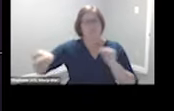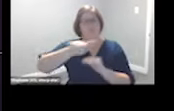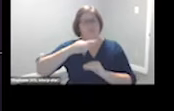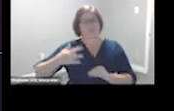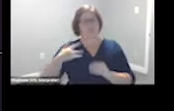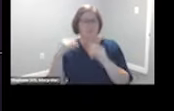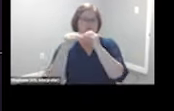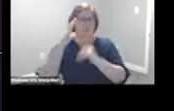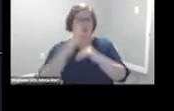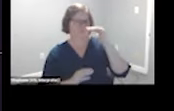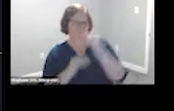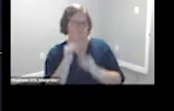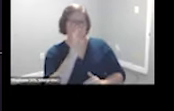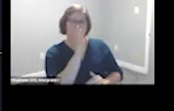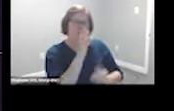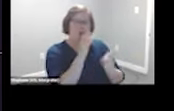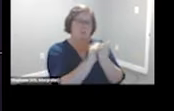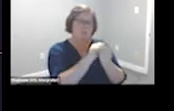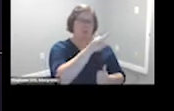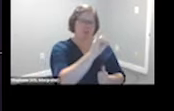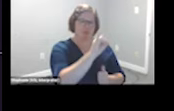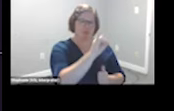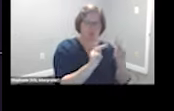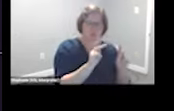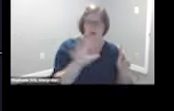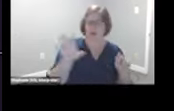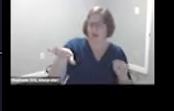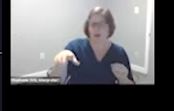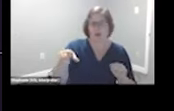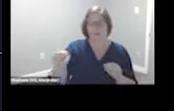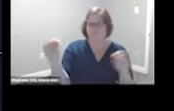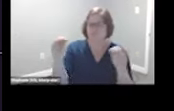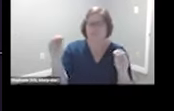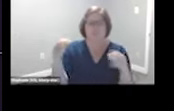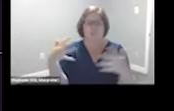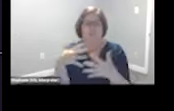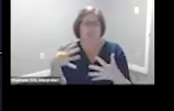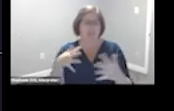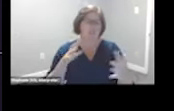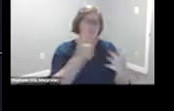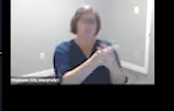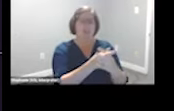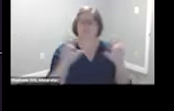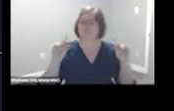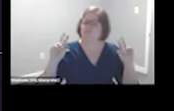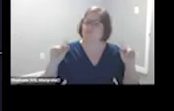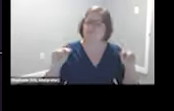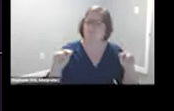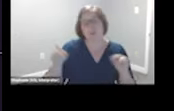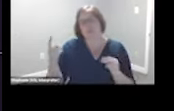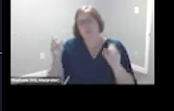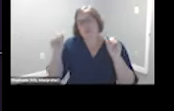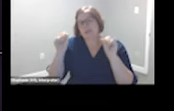people, helping them realize that there's nothing to be scared of, that nothing they say could really be offensive unless they actually really wanted to be